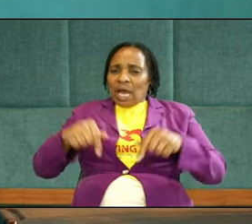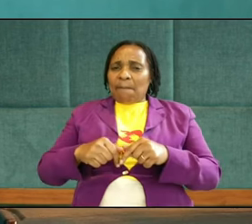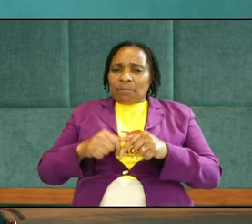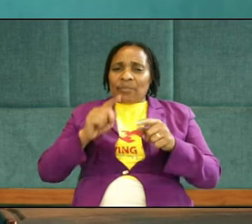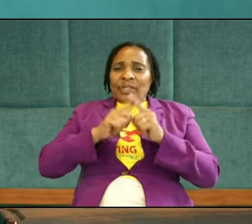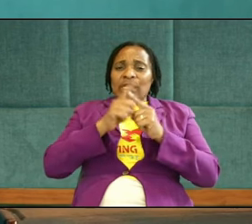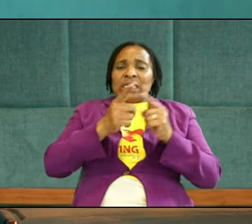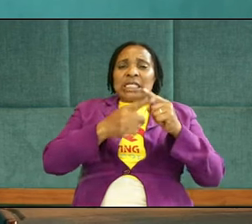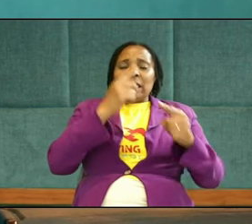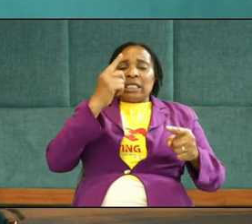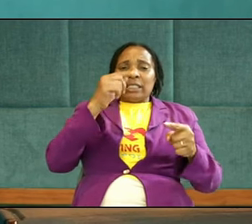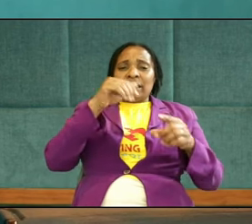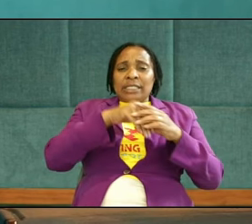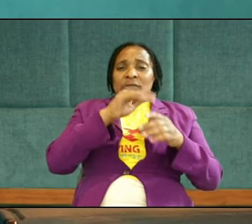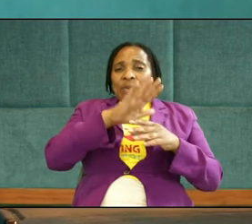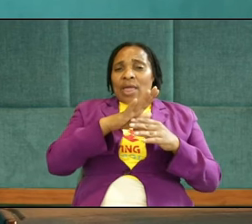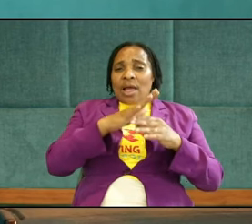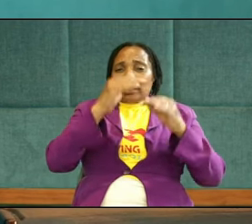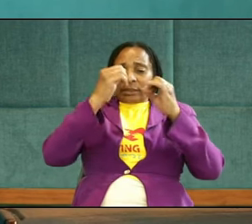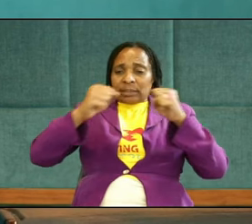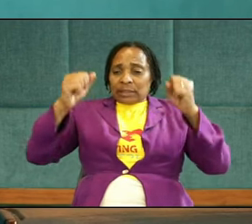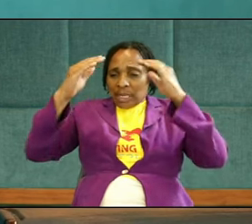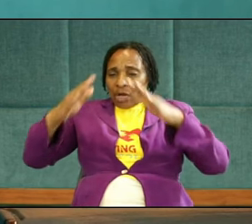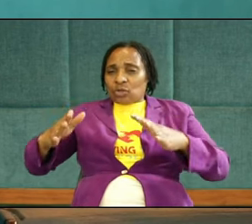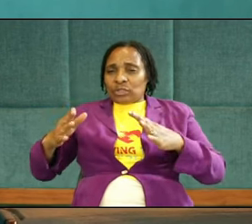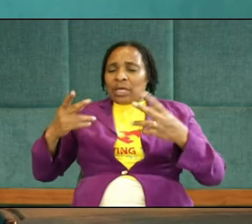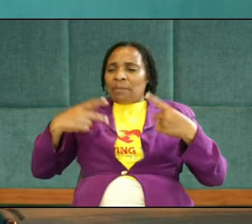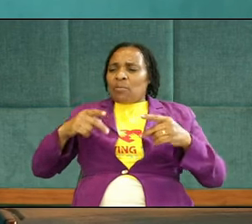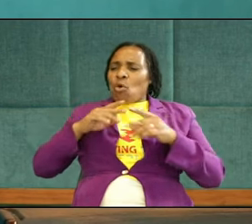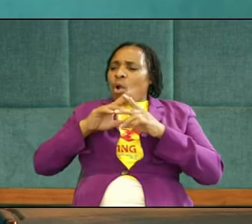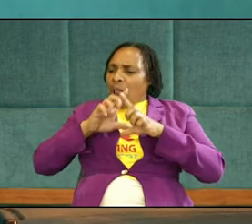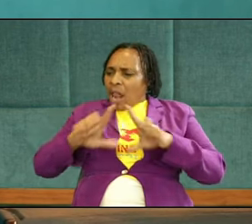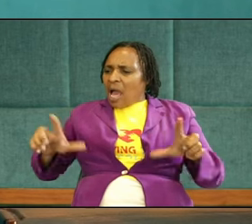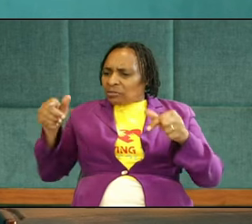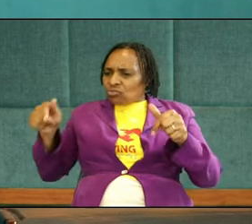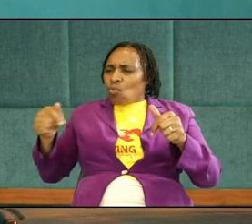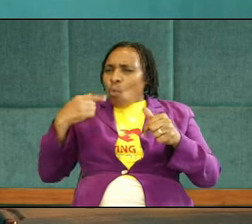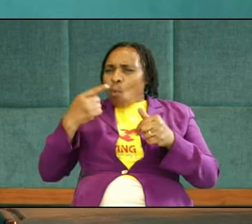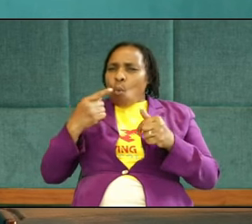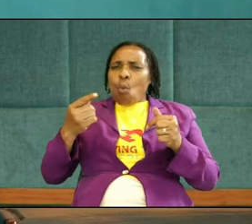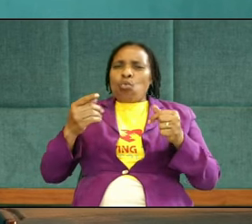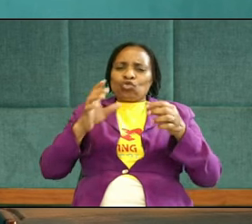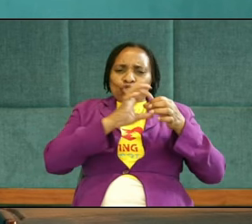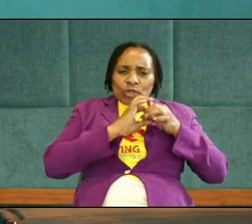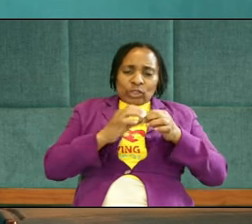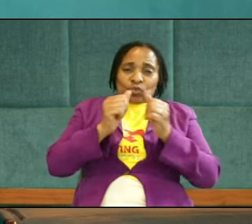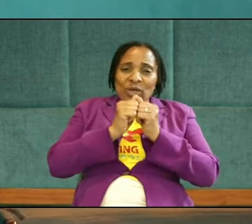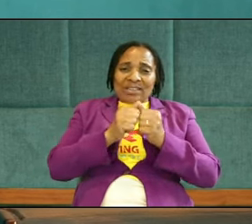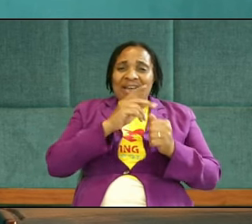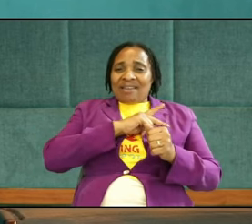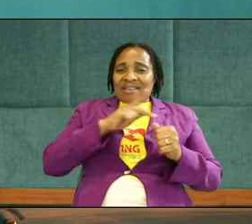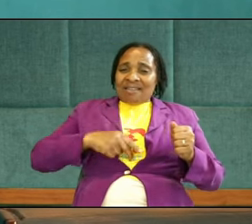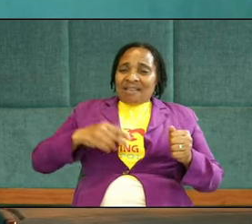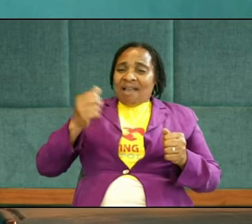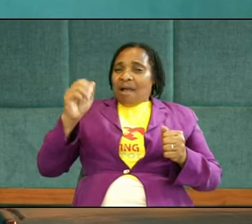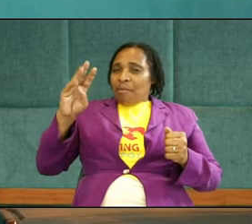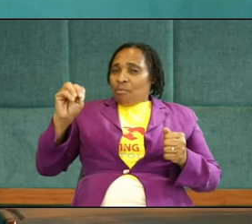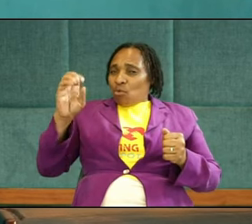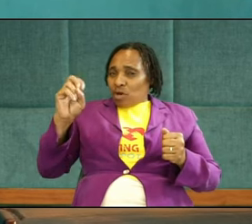palace. Then the people of the land killed all who had plotted against the king Amon and made his